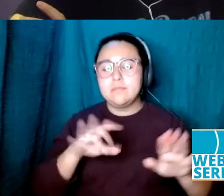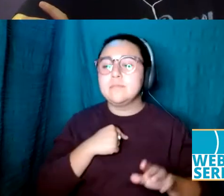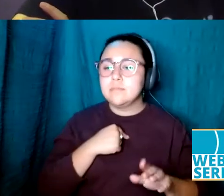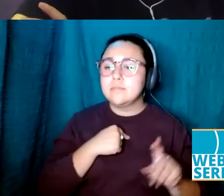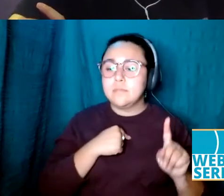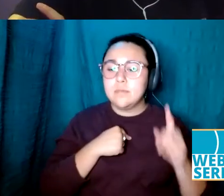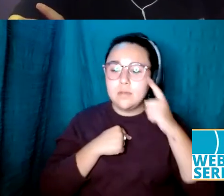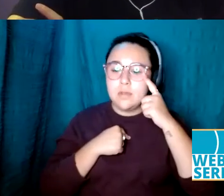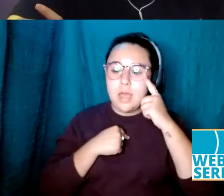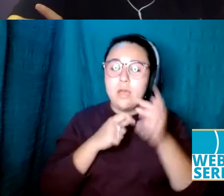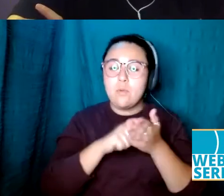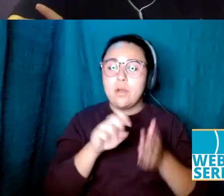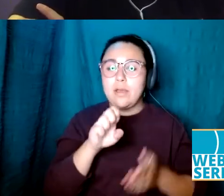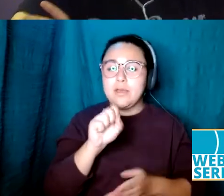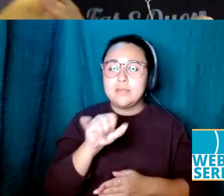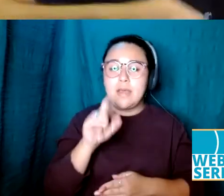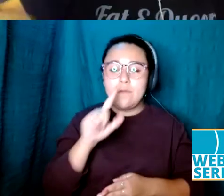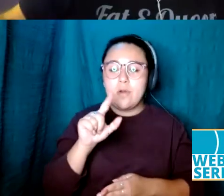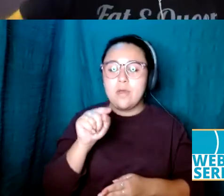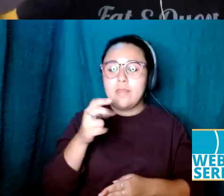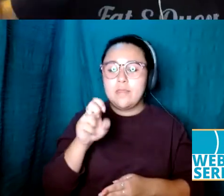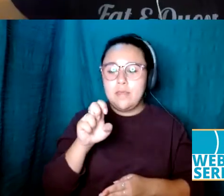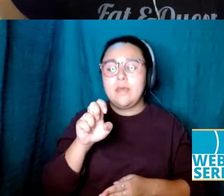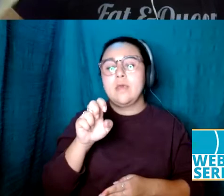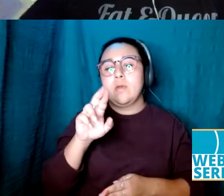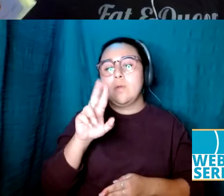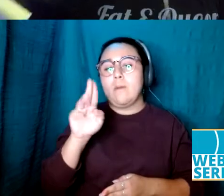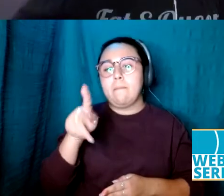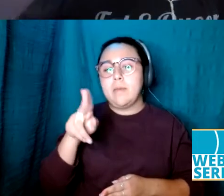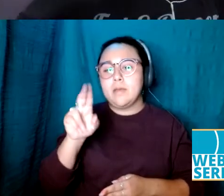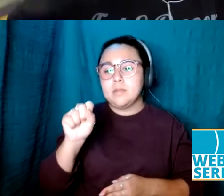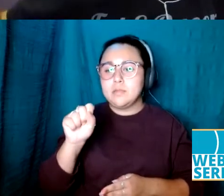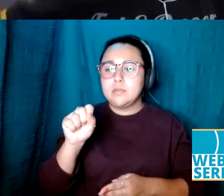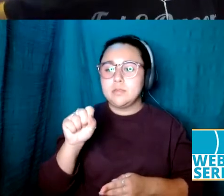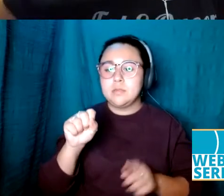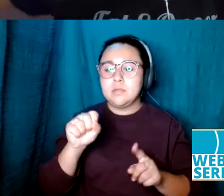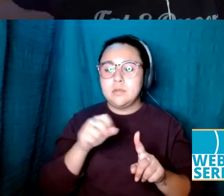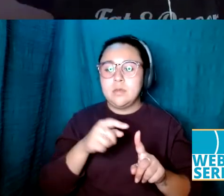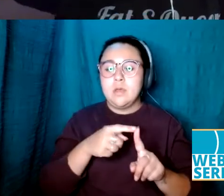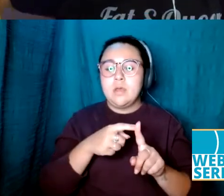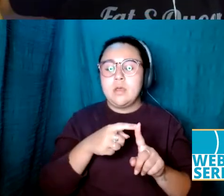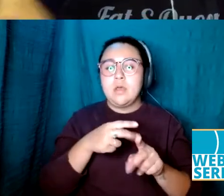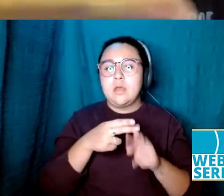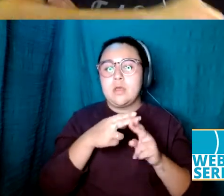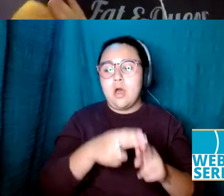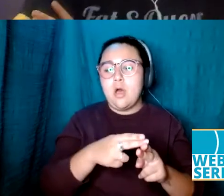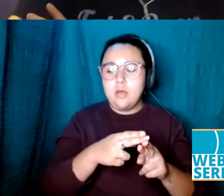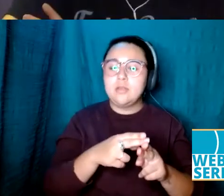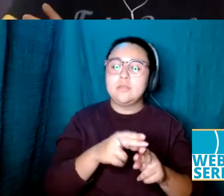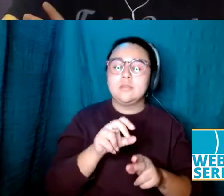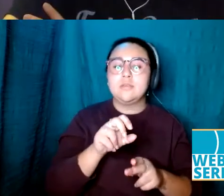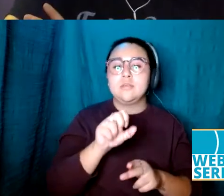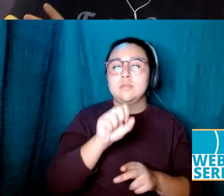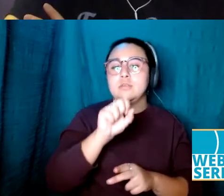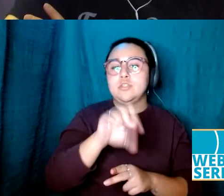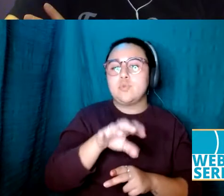Rumpus called Gang... what is it called again? Dropping Fictions and Gaining Visibility, which was the